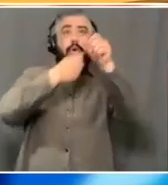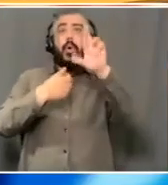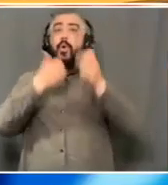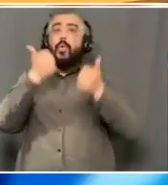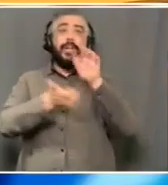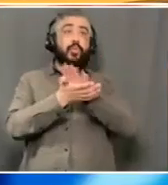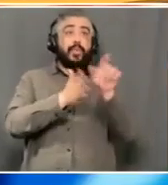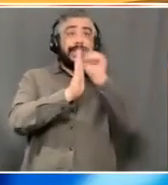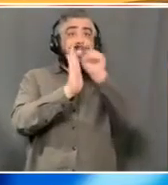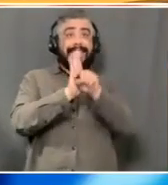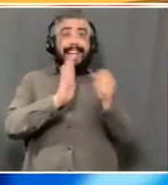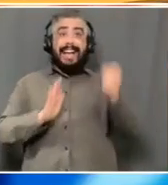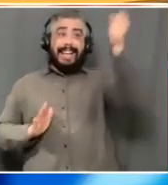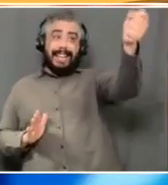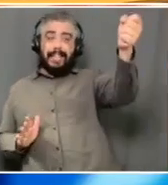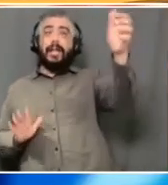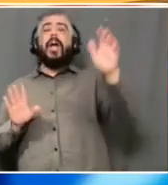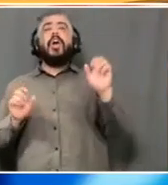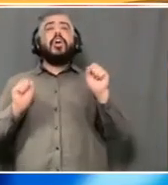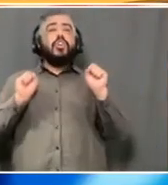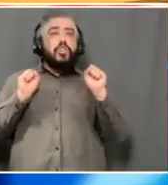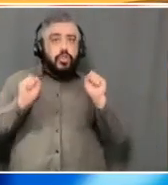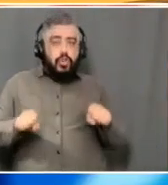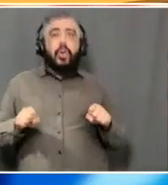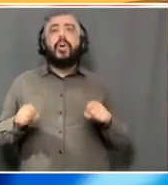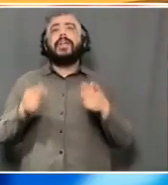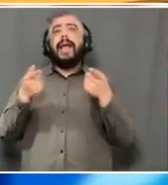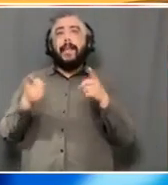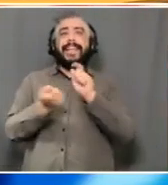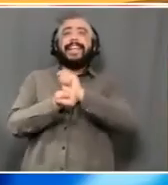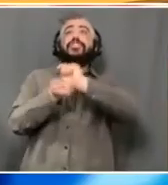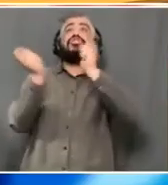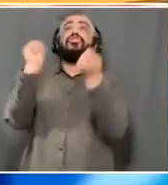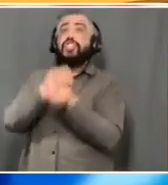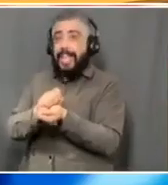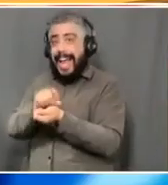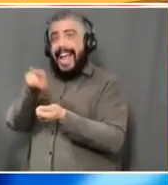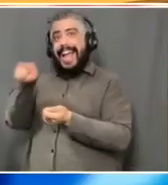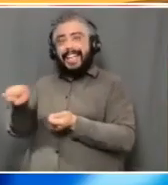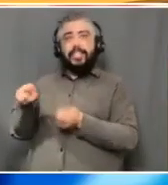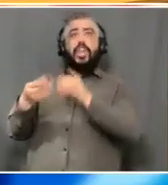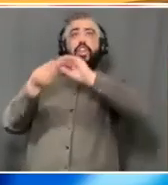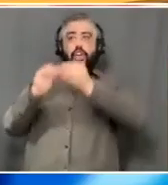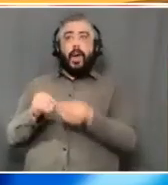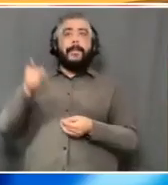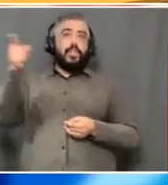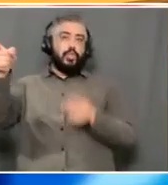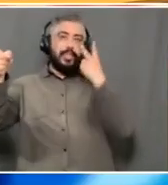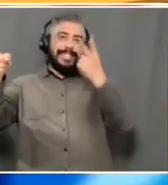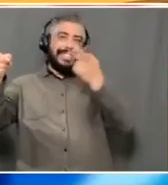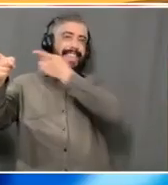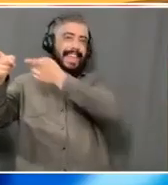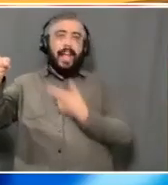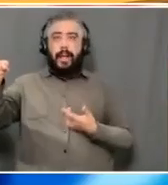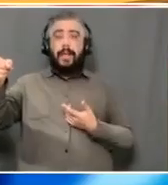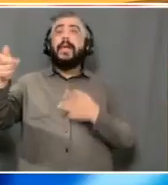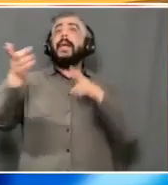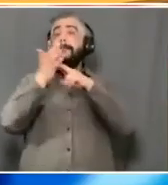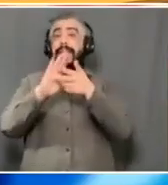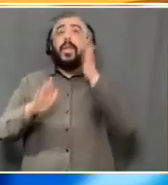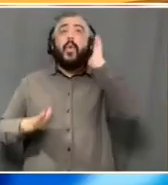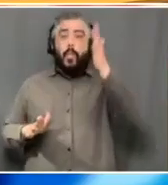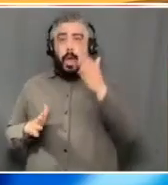to, it could very materially change the figures that you see here, and meaning it'll make the